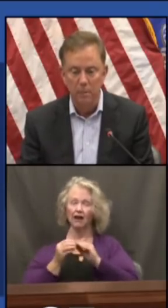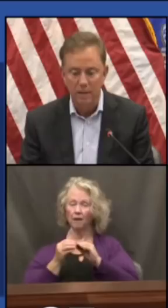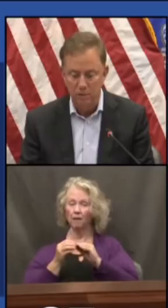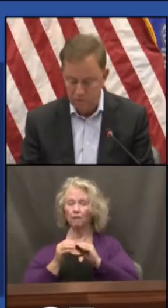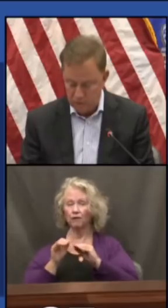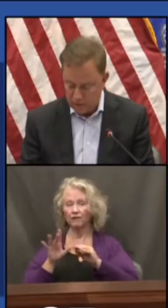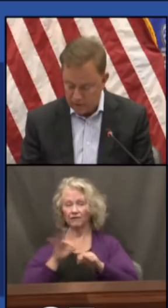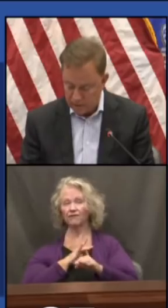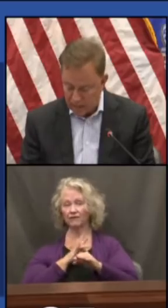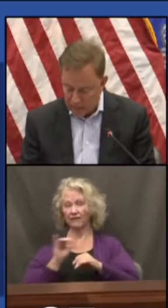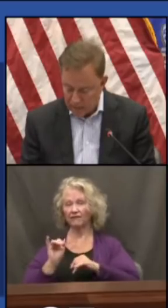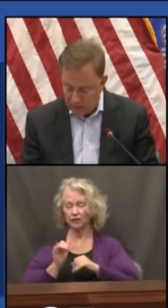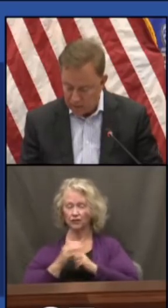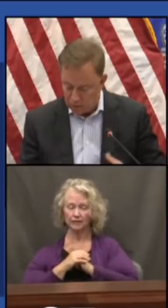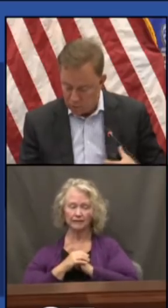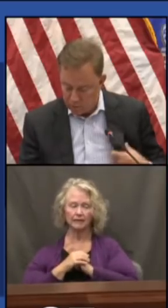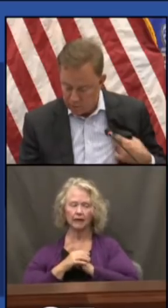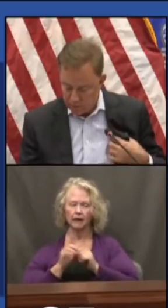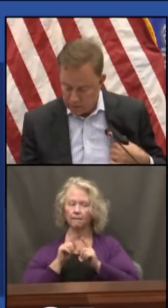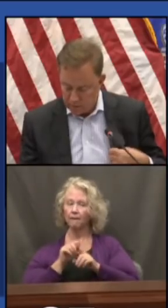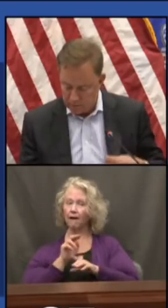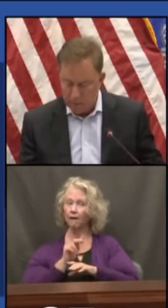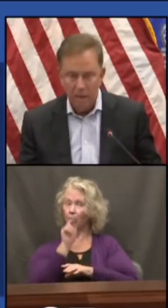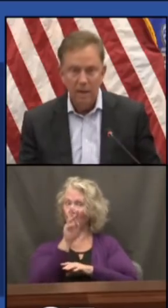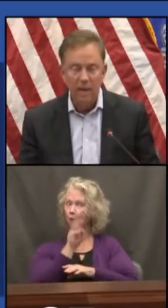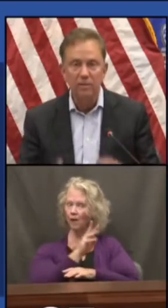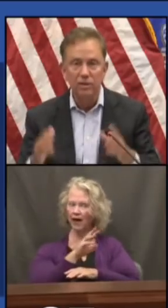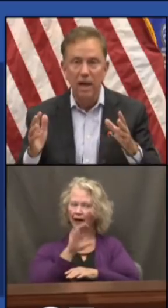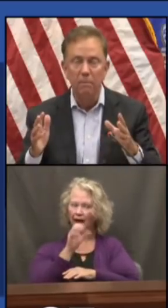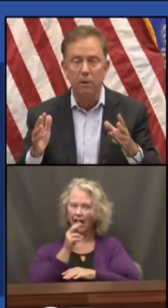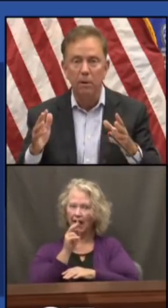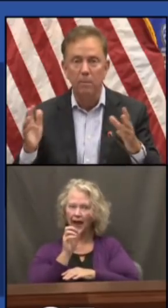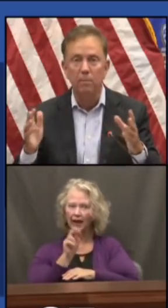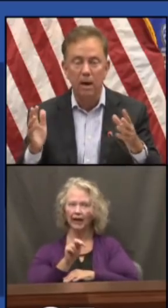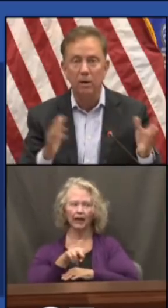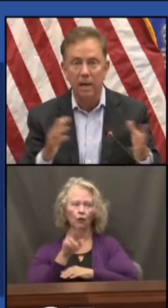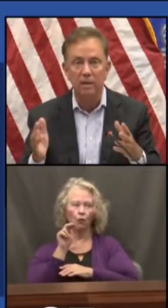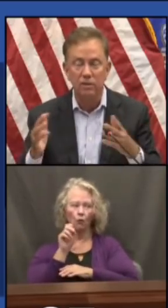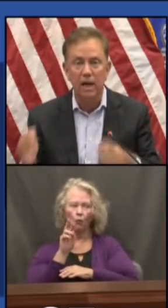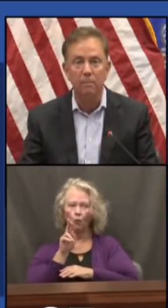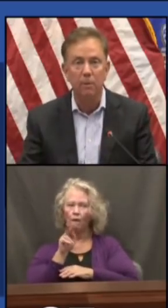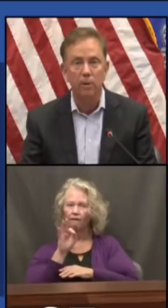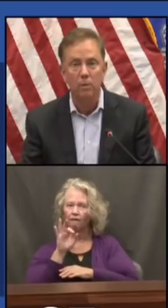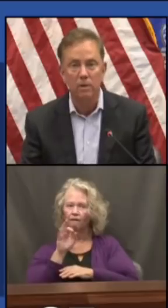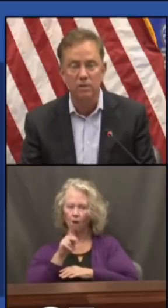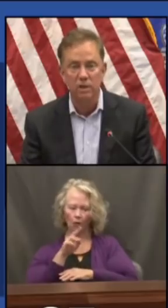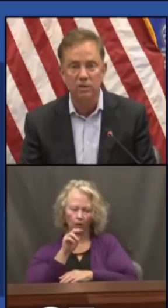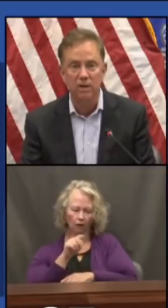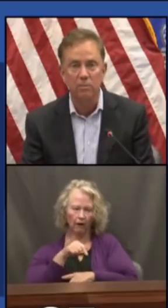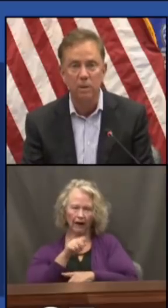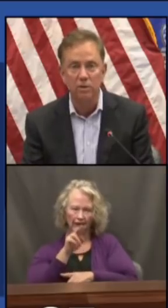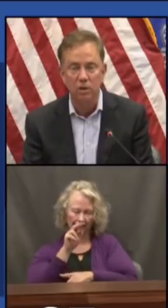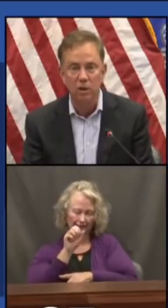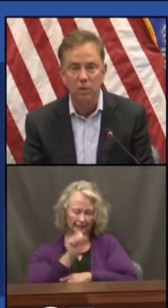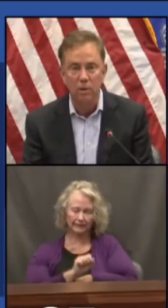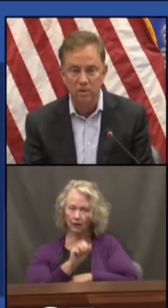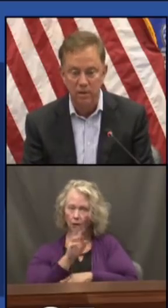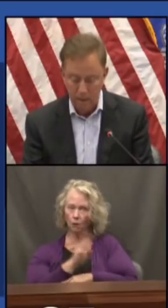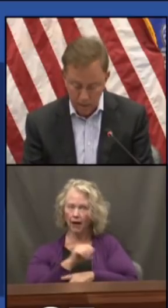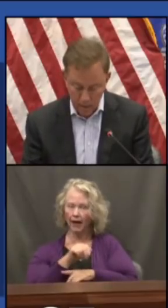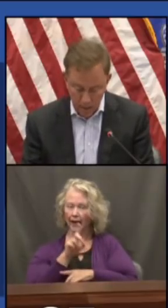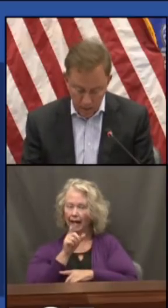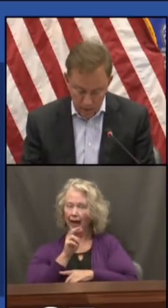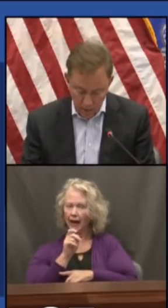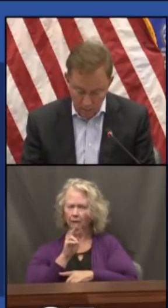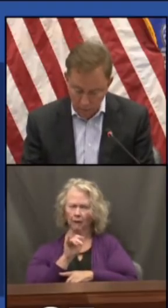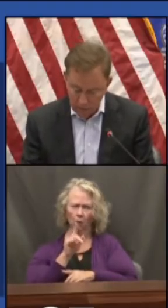on the positive side, Canaan and Norfolk, even Danbury. Remember how hit Danbury was 6-7 months ago?